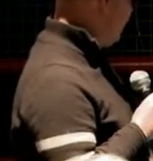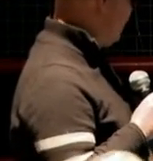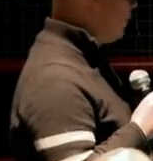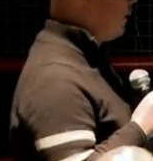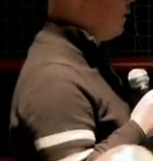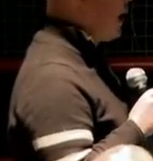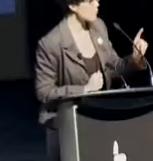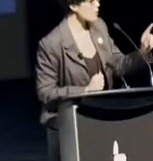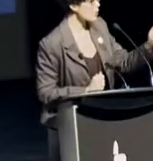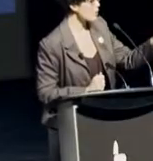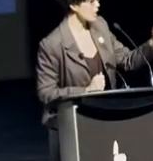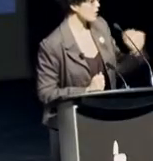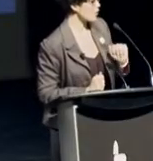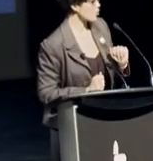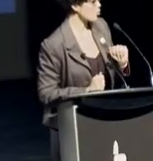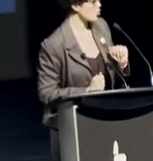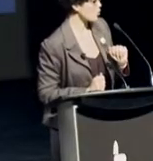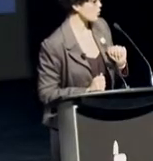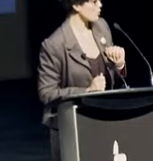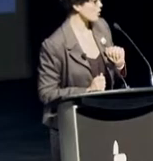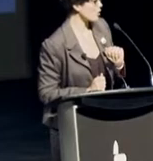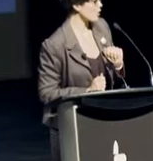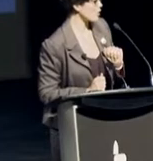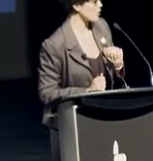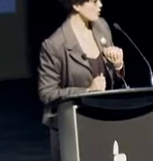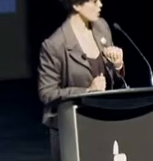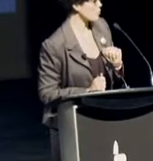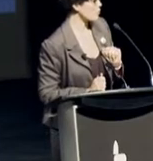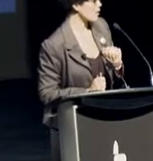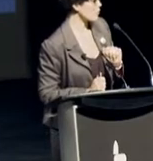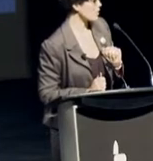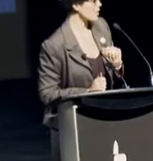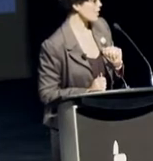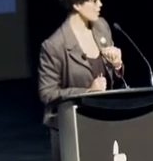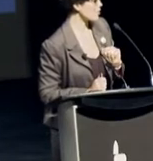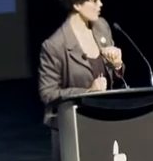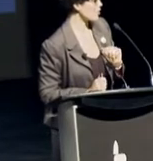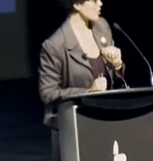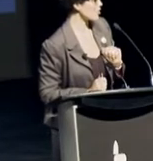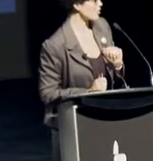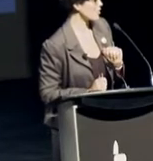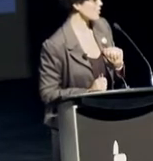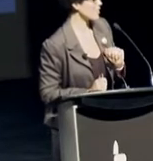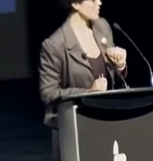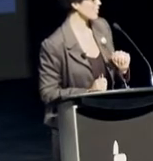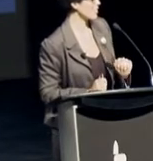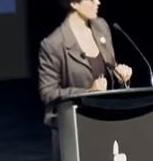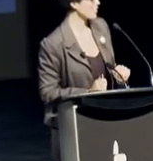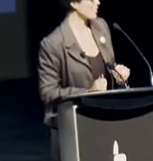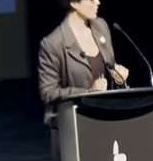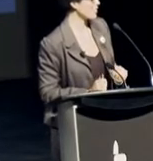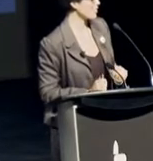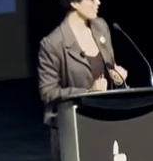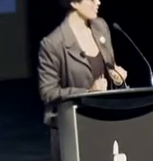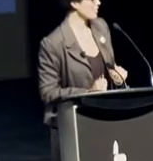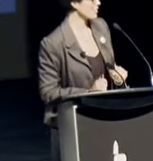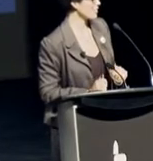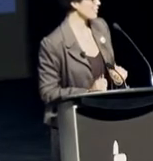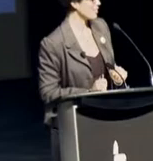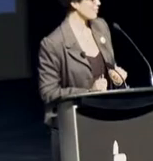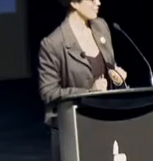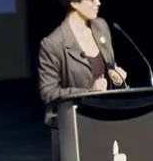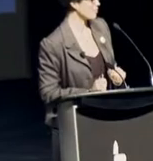This sort of thing. Maybe what I might ask is June Creelman, our Director of Learning and Programming, to answer that question. Angelo points off